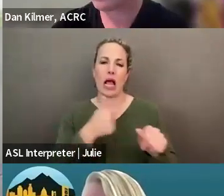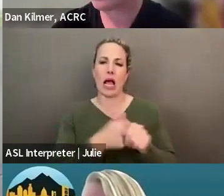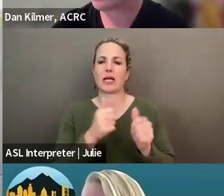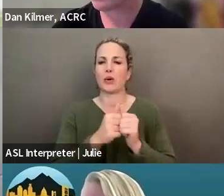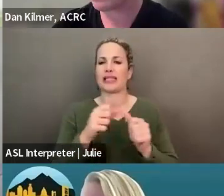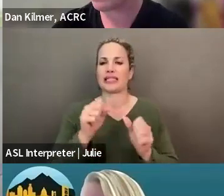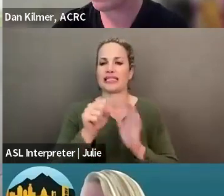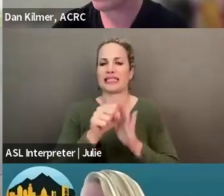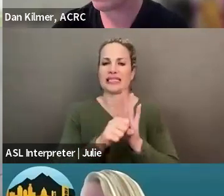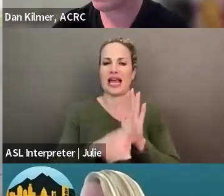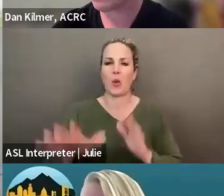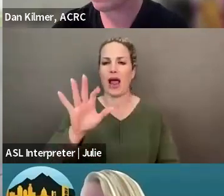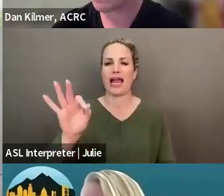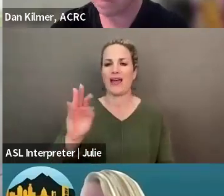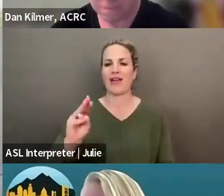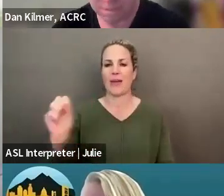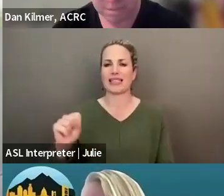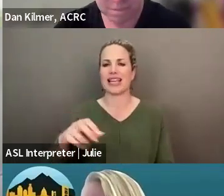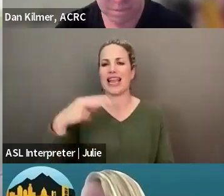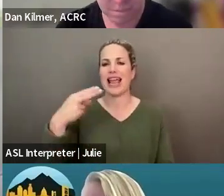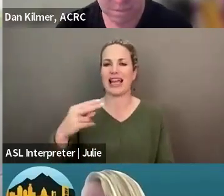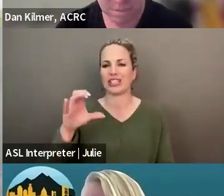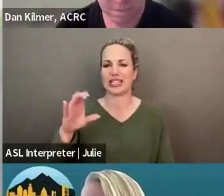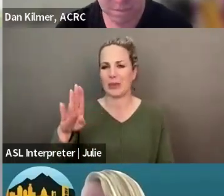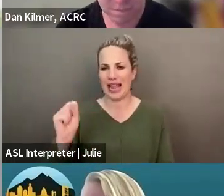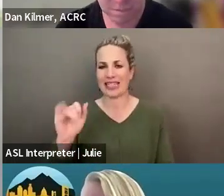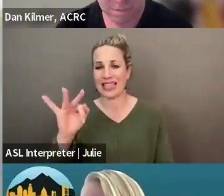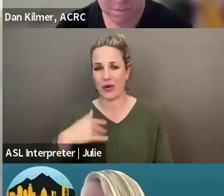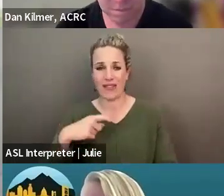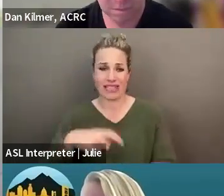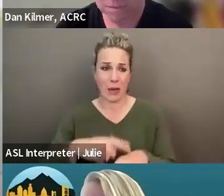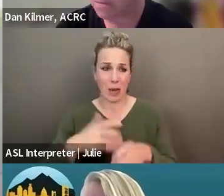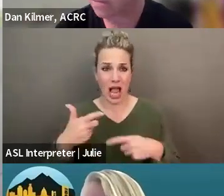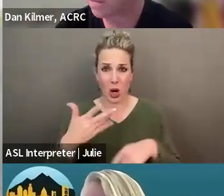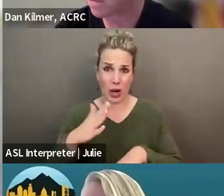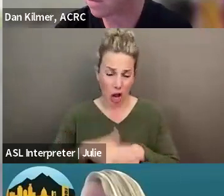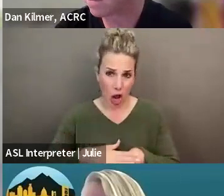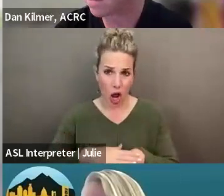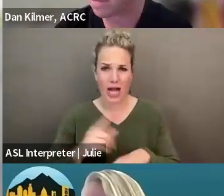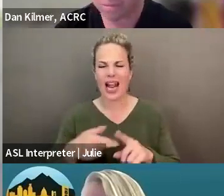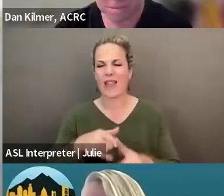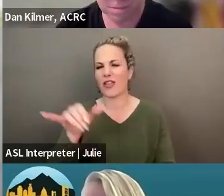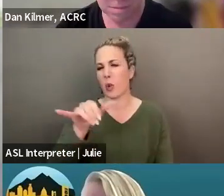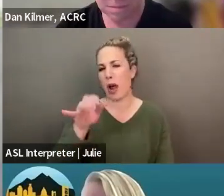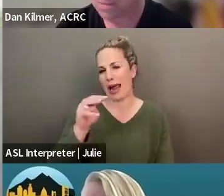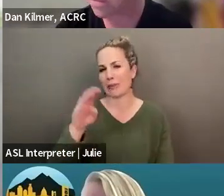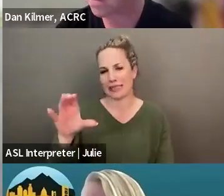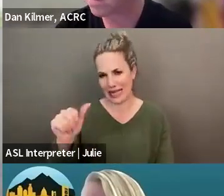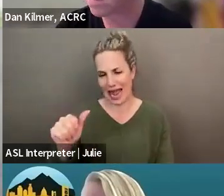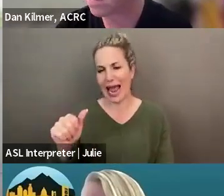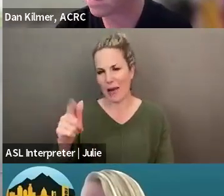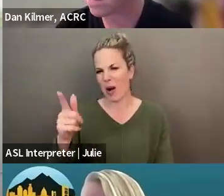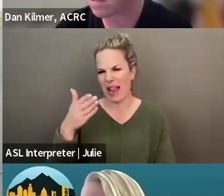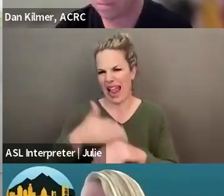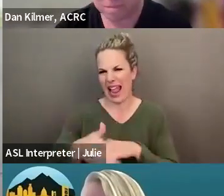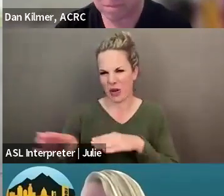FMS, and then I think HCBS if we've got time as well. So a lot going on, and then we'll throw the YMCA in there probably right